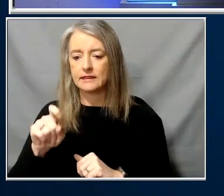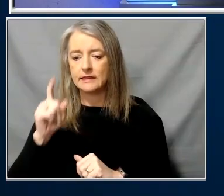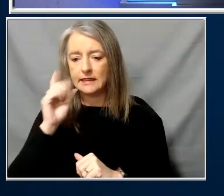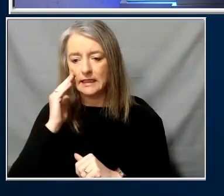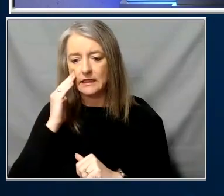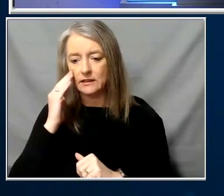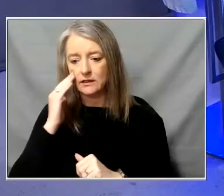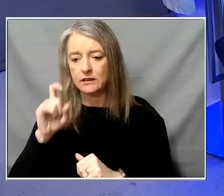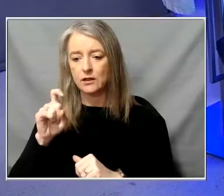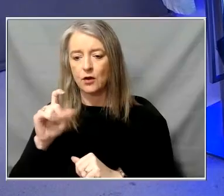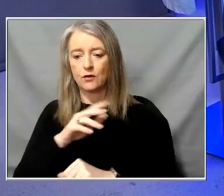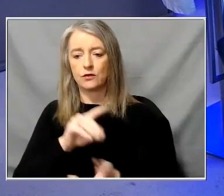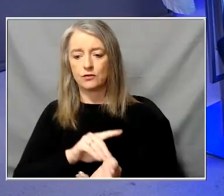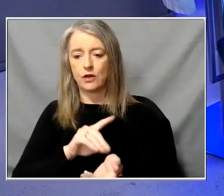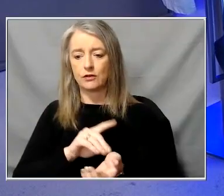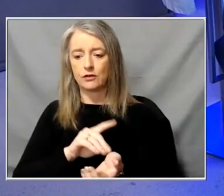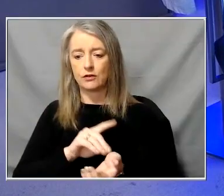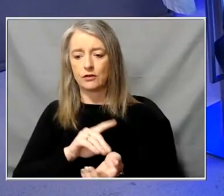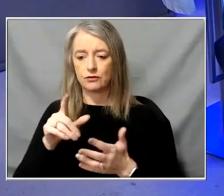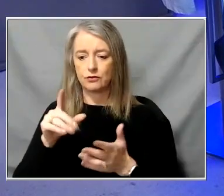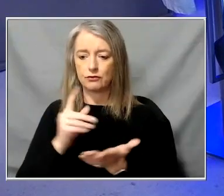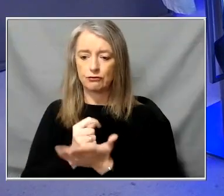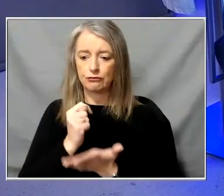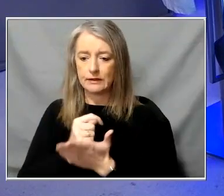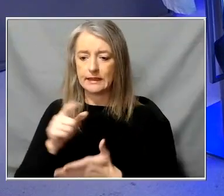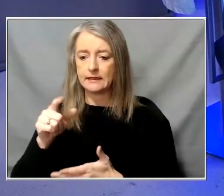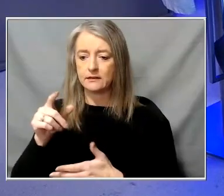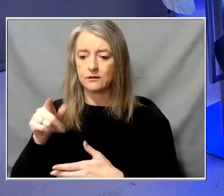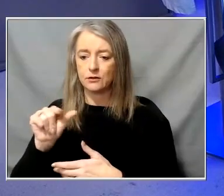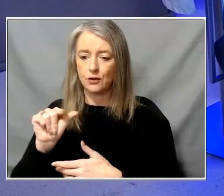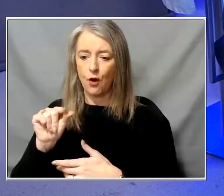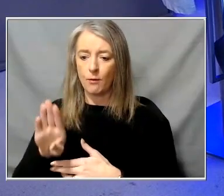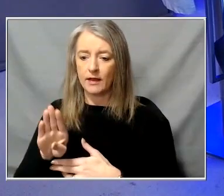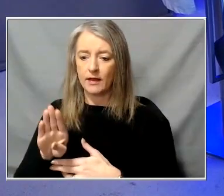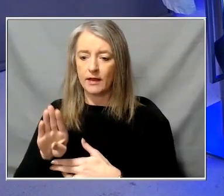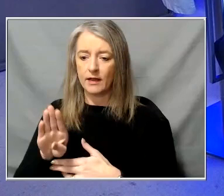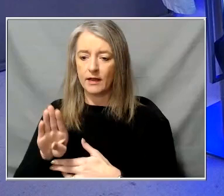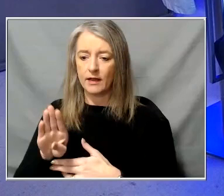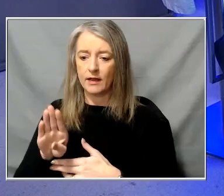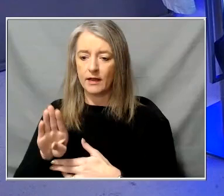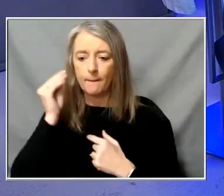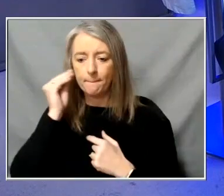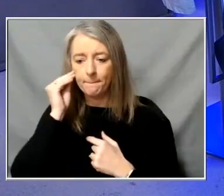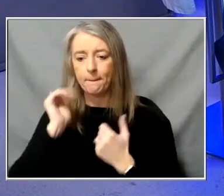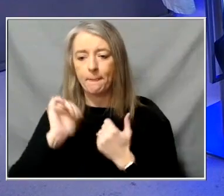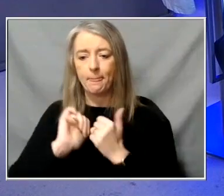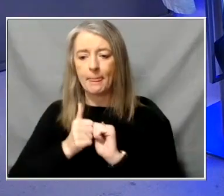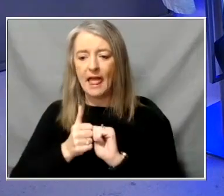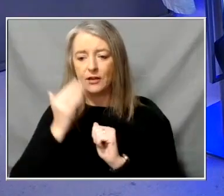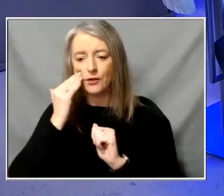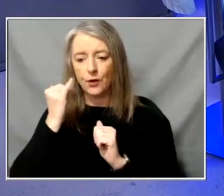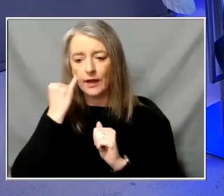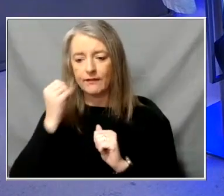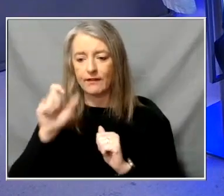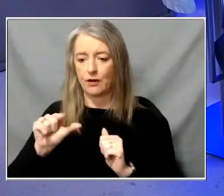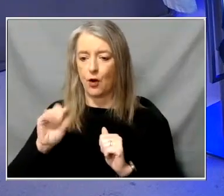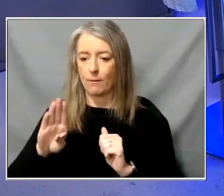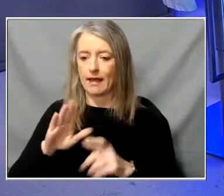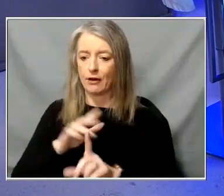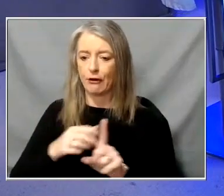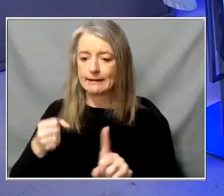epigastrium. And a lot of acid reflux disease, a lot of peptic ulcer disease, so we think of stomach ulcers, duodenal ulcers.